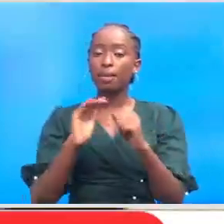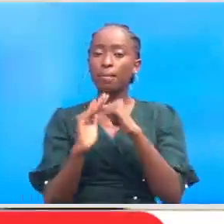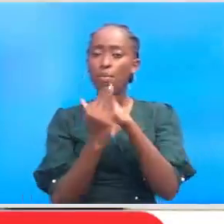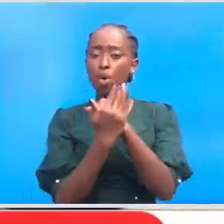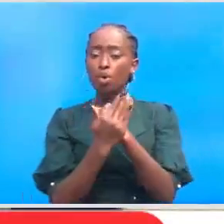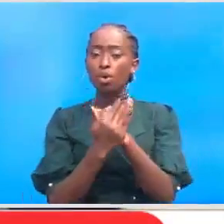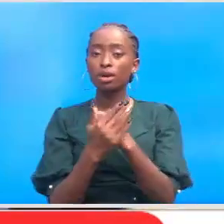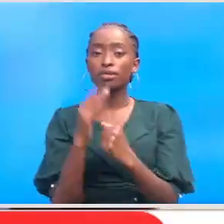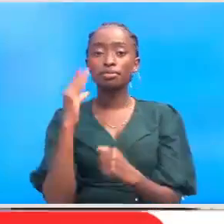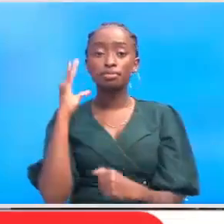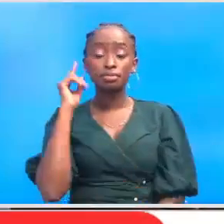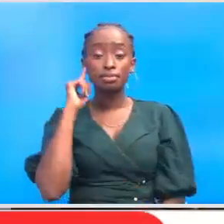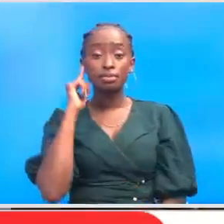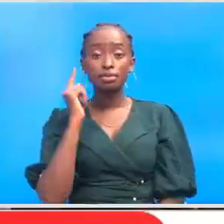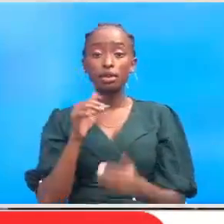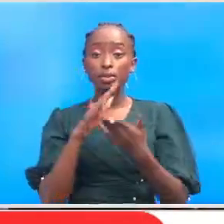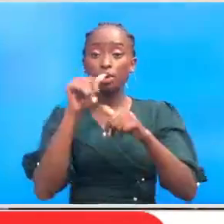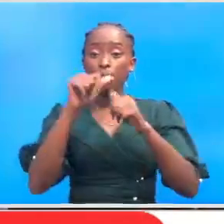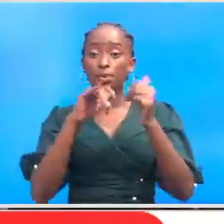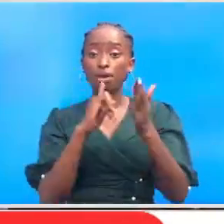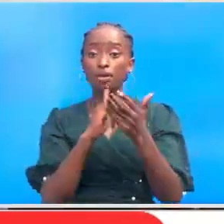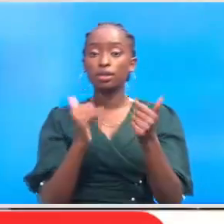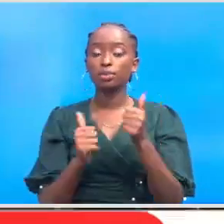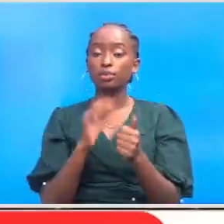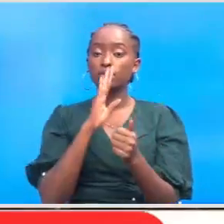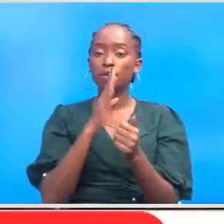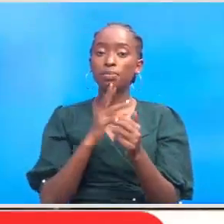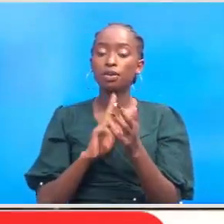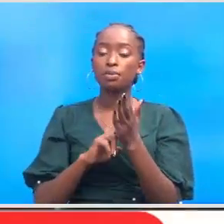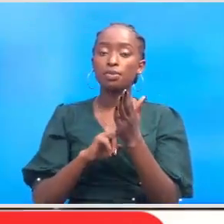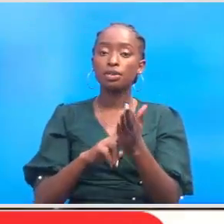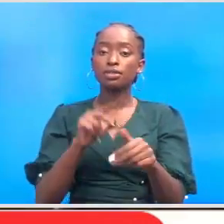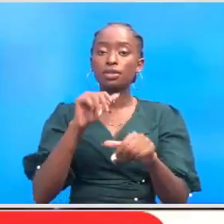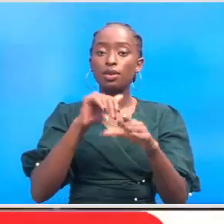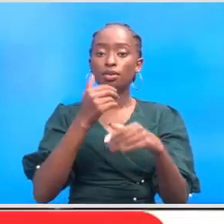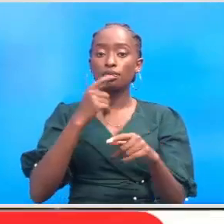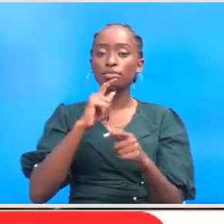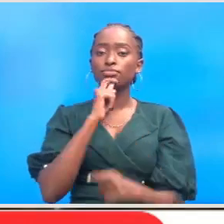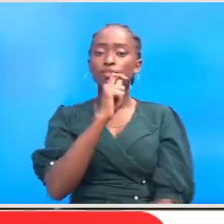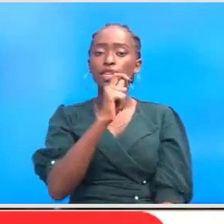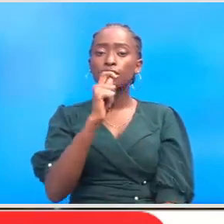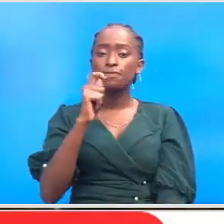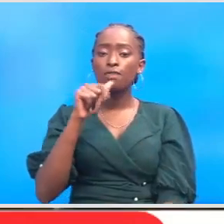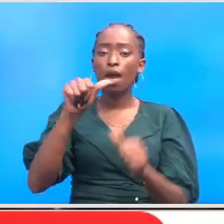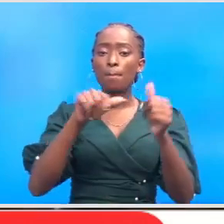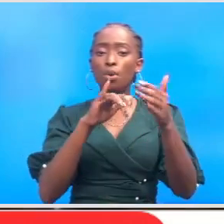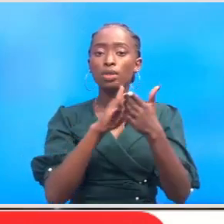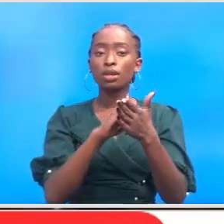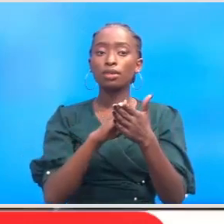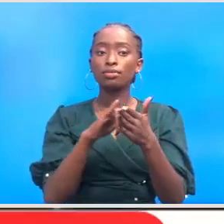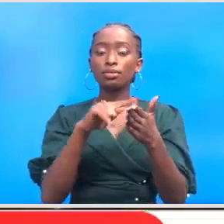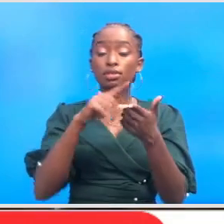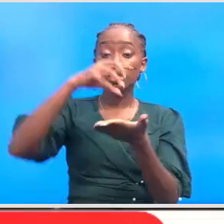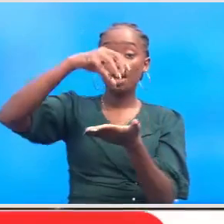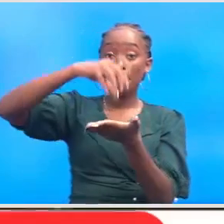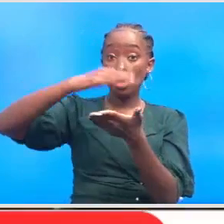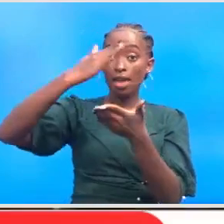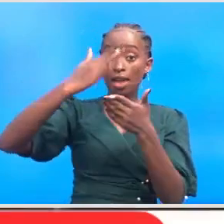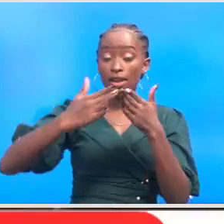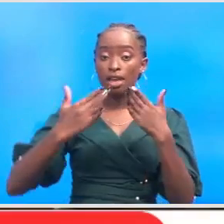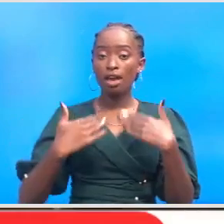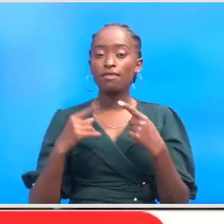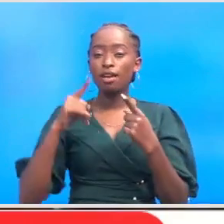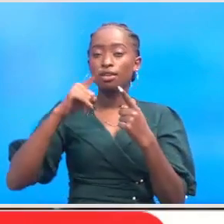as witnesses will also be presented to testify. This matter is adjourned to